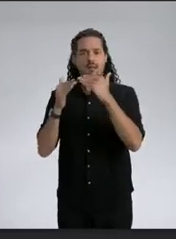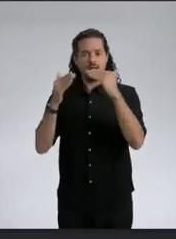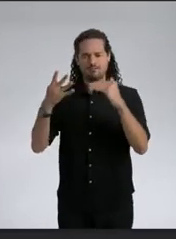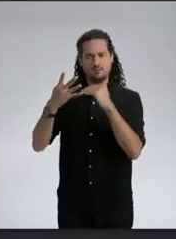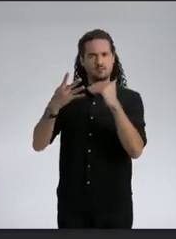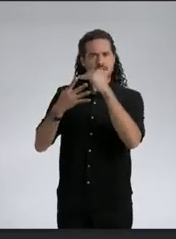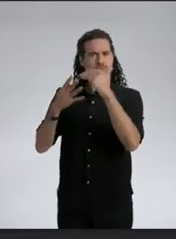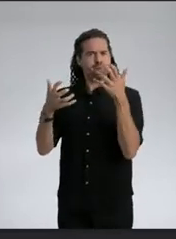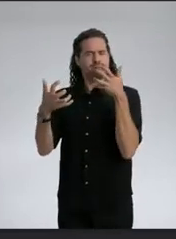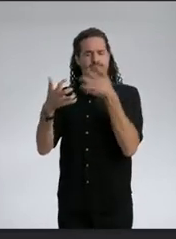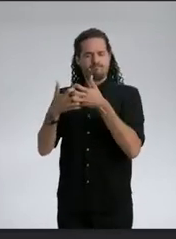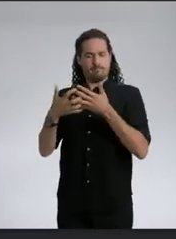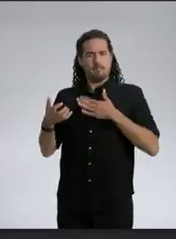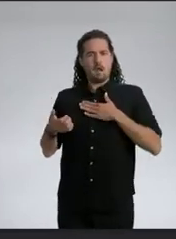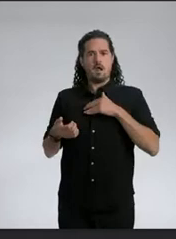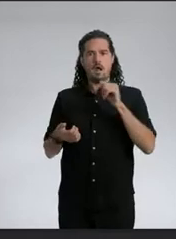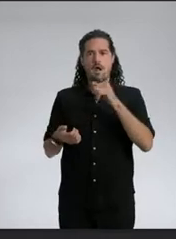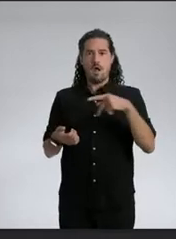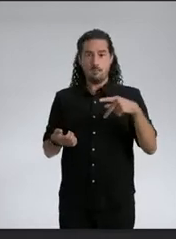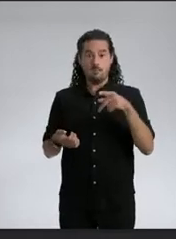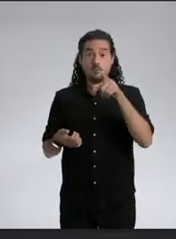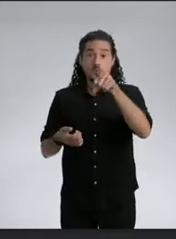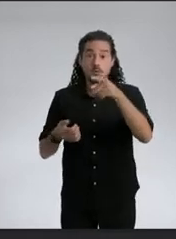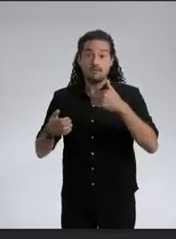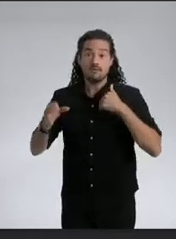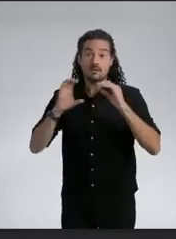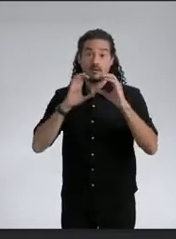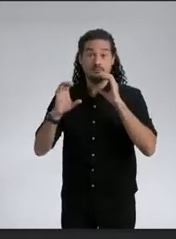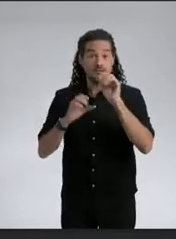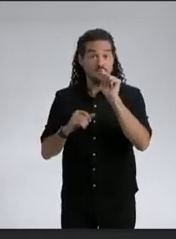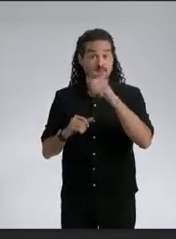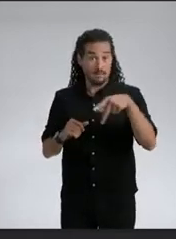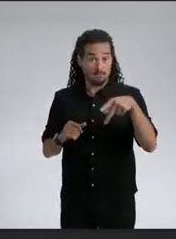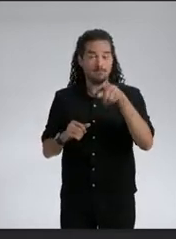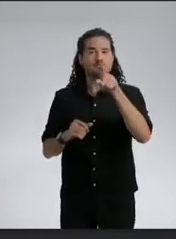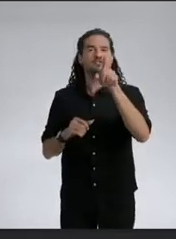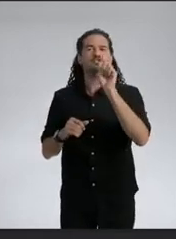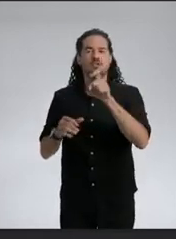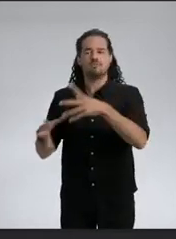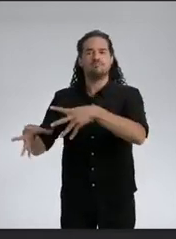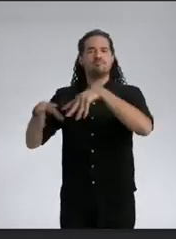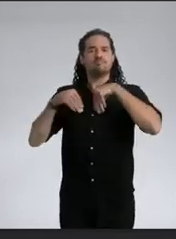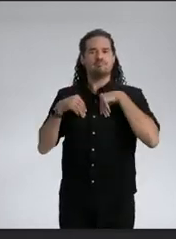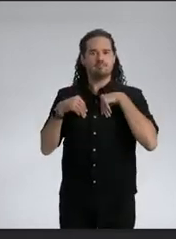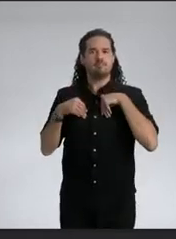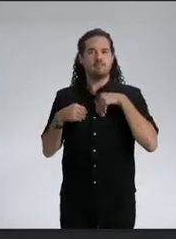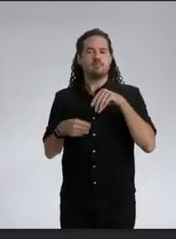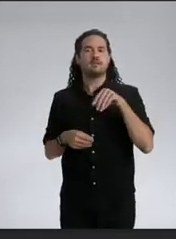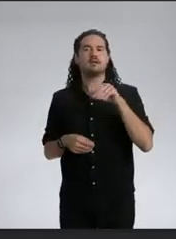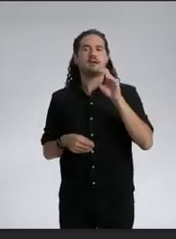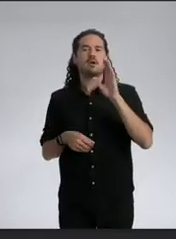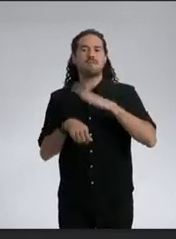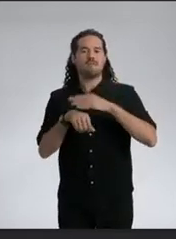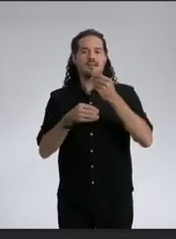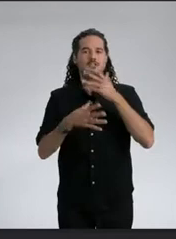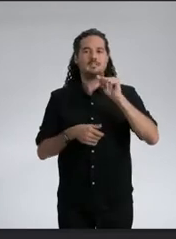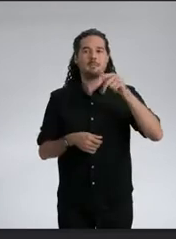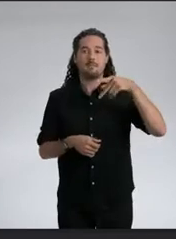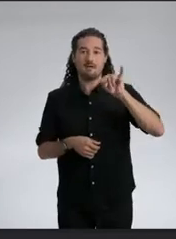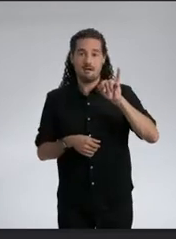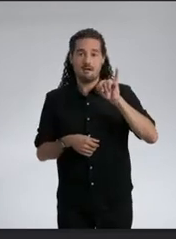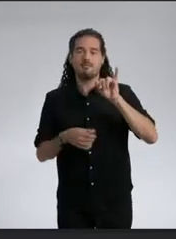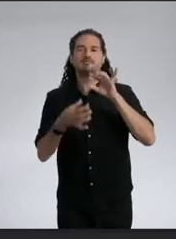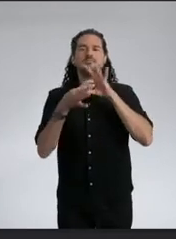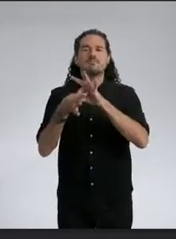If you have a communication app, you should adopt the new User Notifications API to tell the system about your message and call notifications. You should